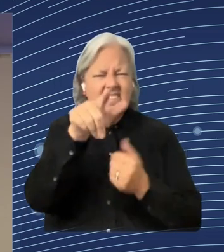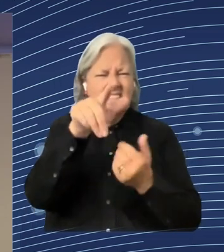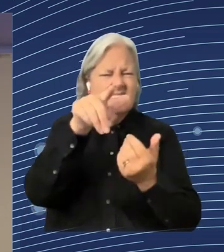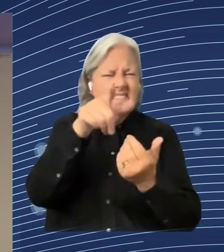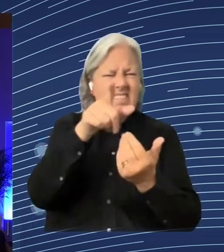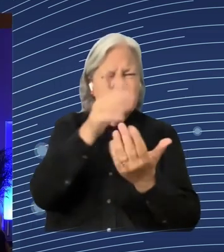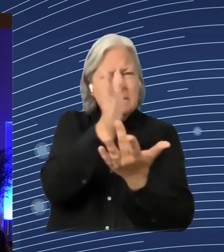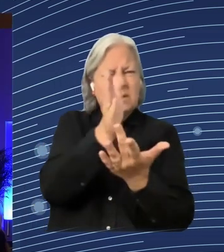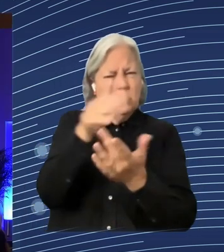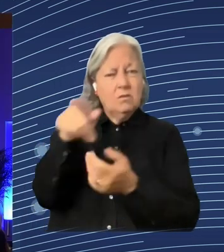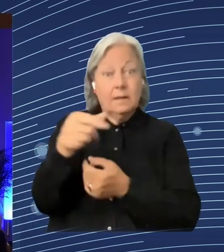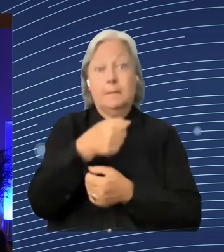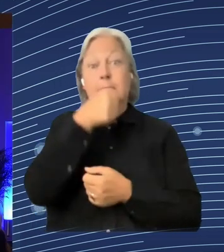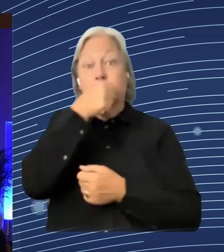please.